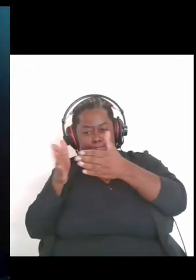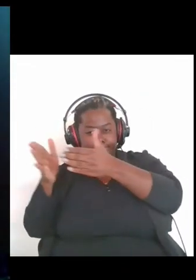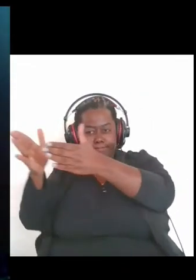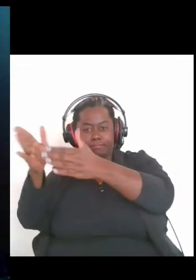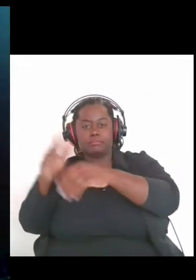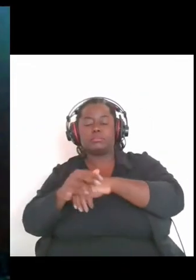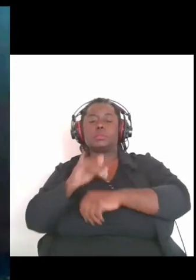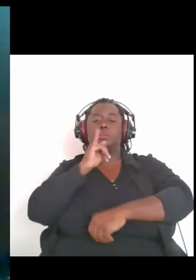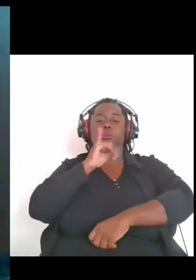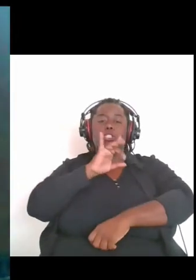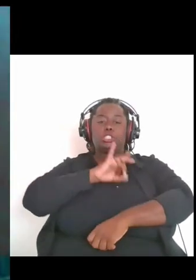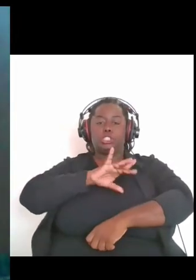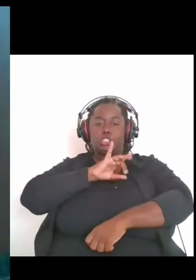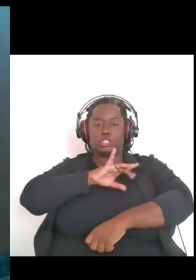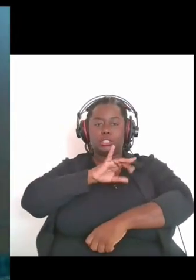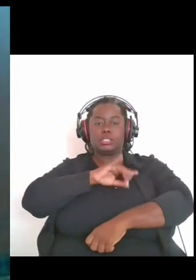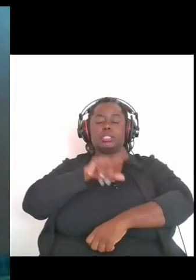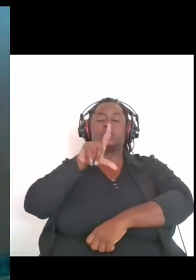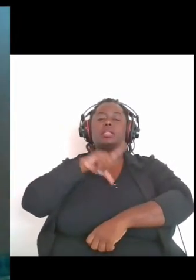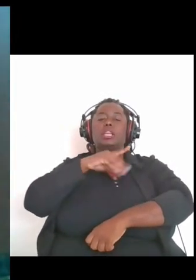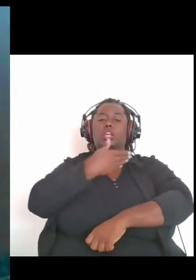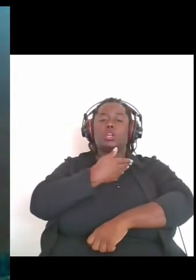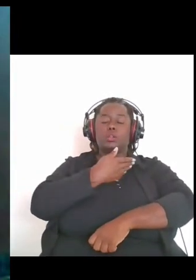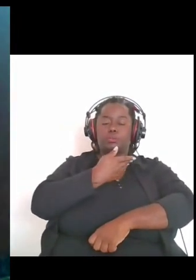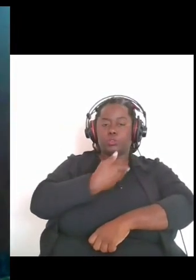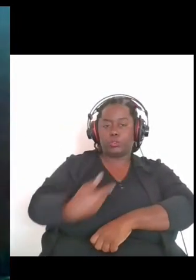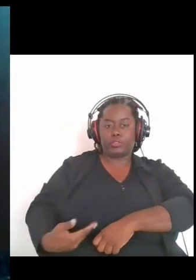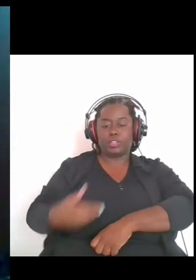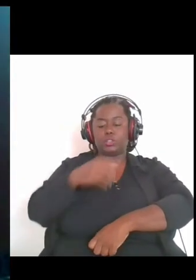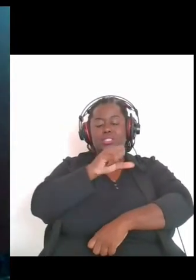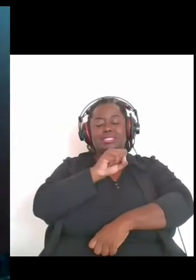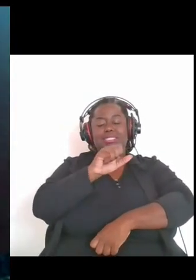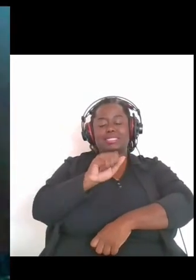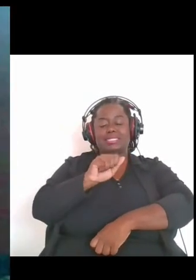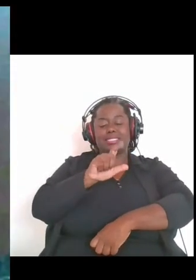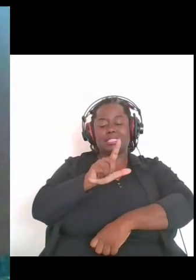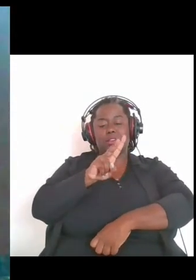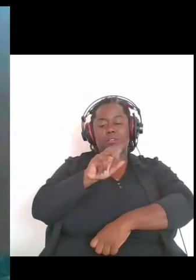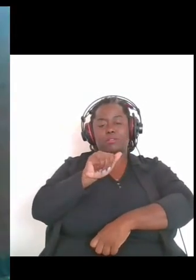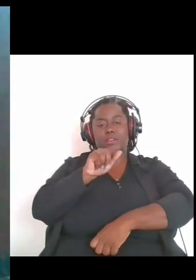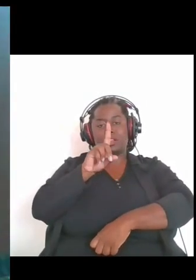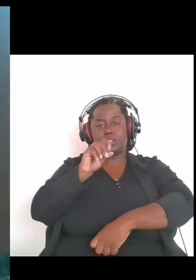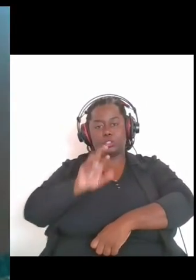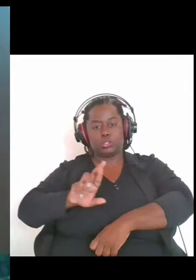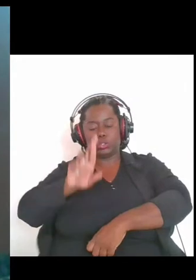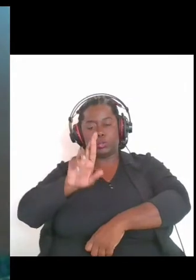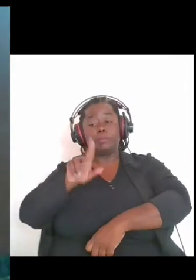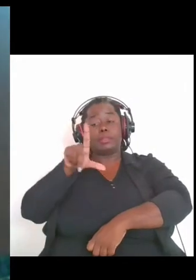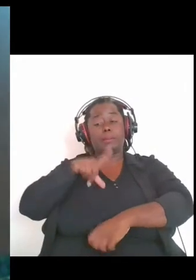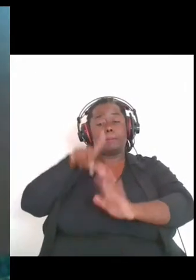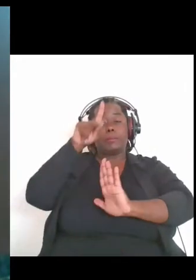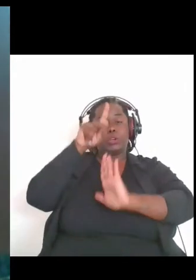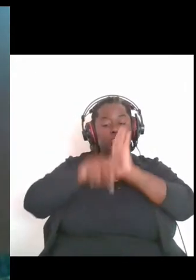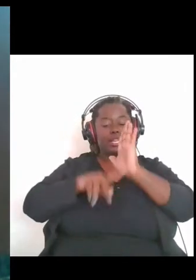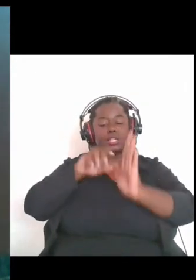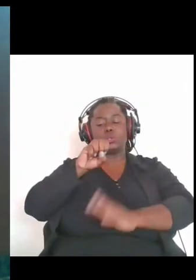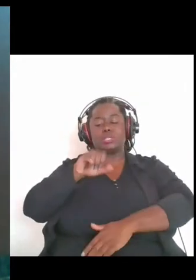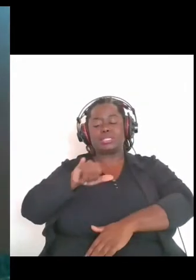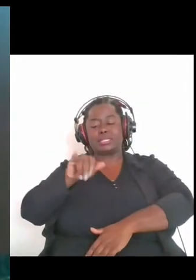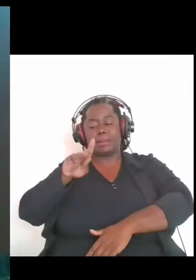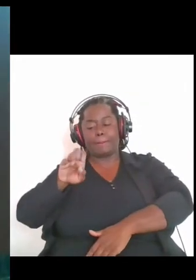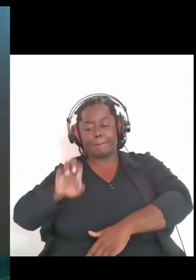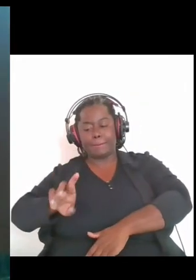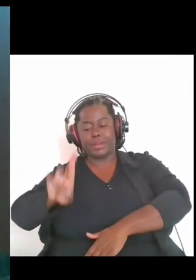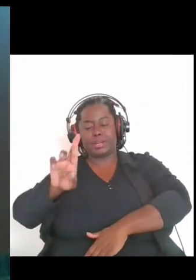Technologies to use different dimensions a different Matrix in the case of the project in Chile there was a project called